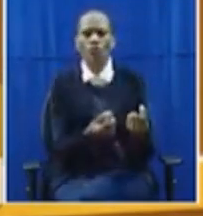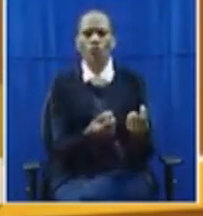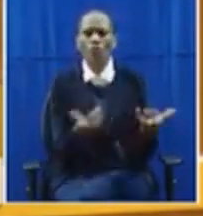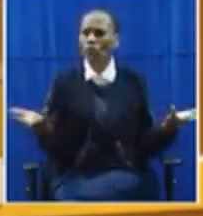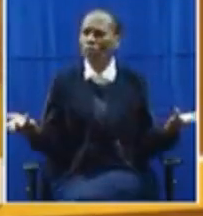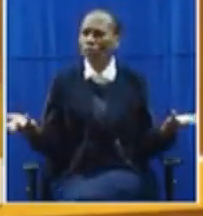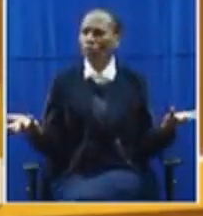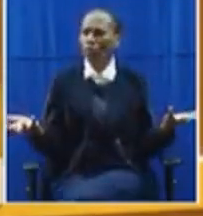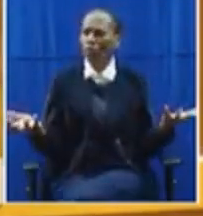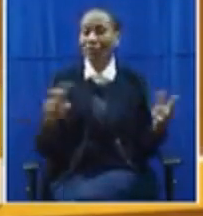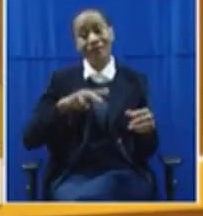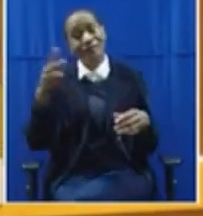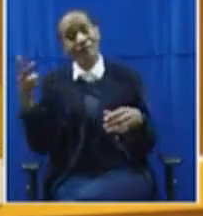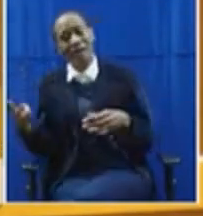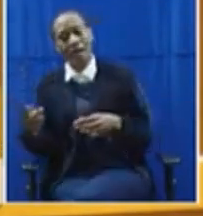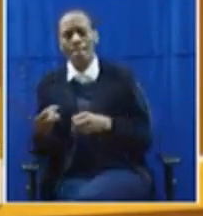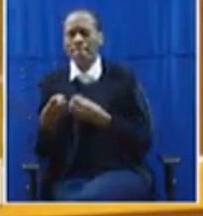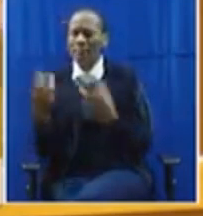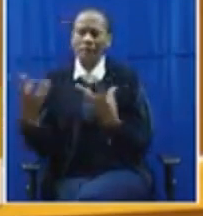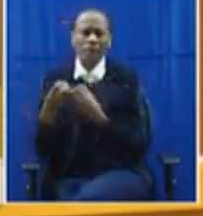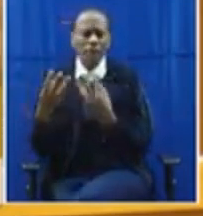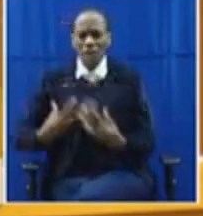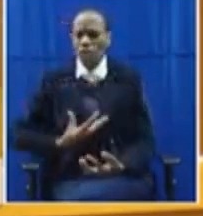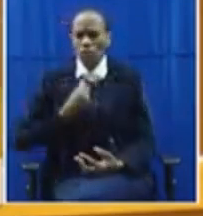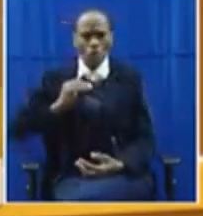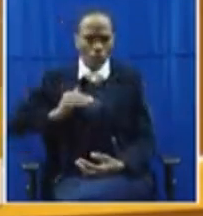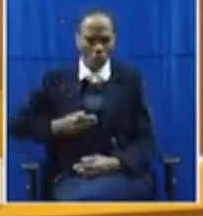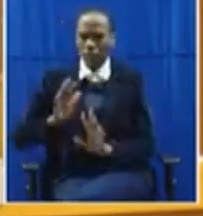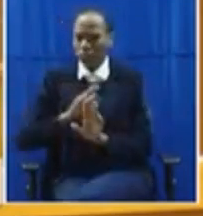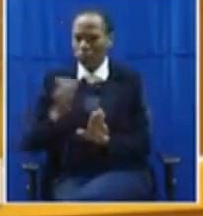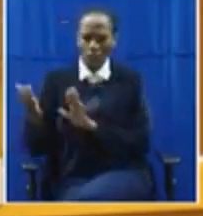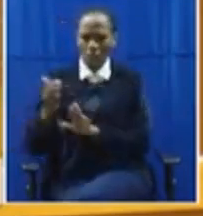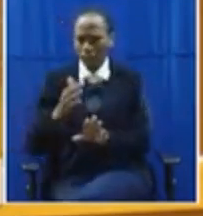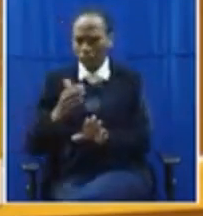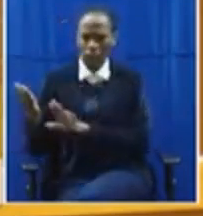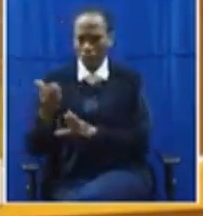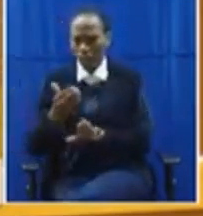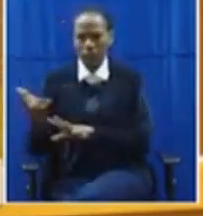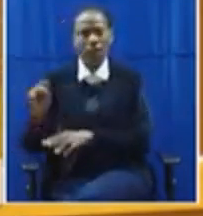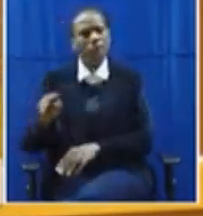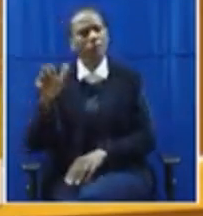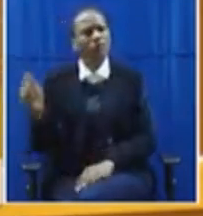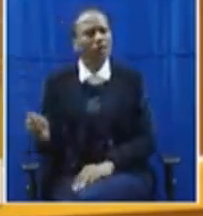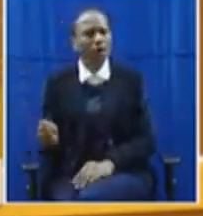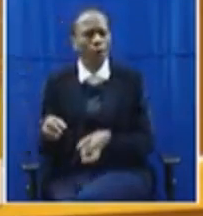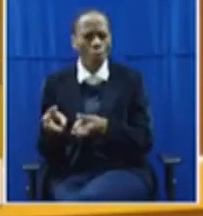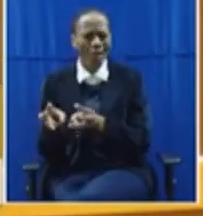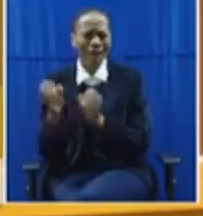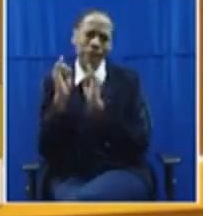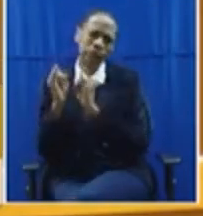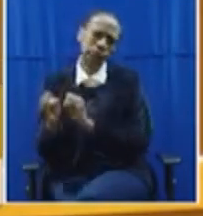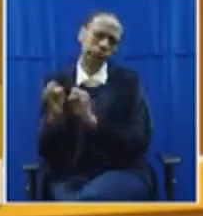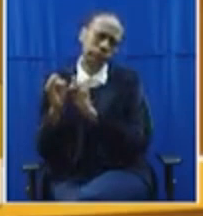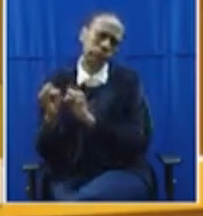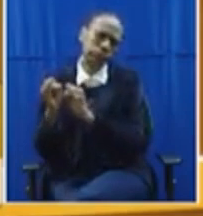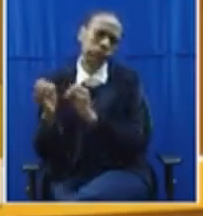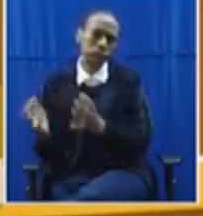while hundreds of our young women are dying on our streets in the most atrocious manner.